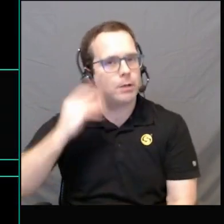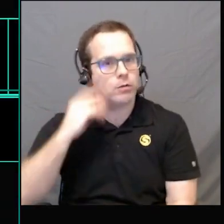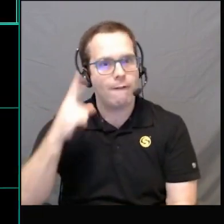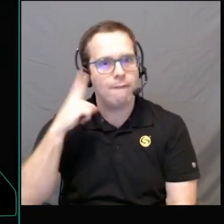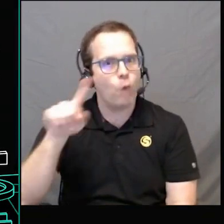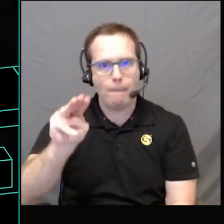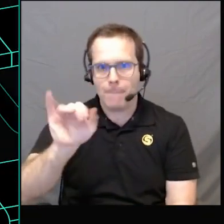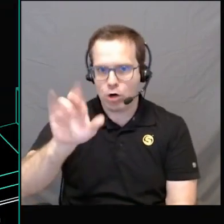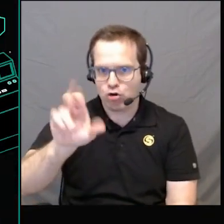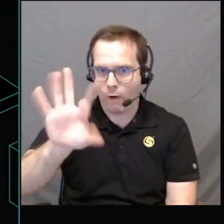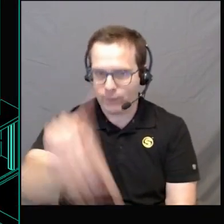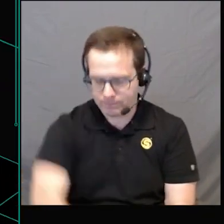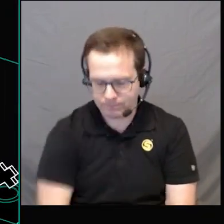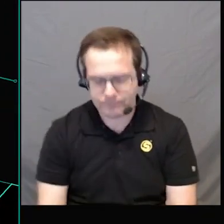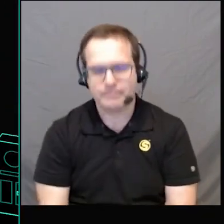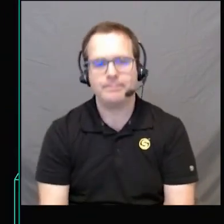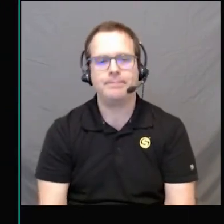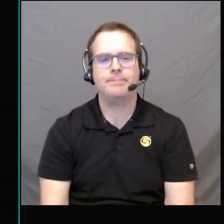Microsoft.